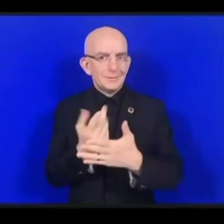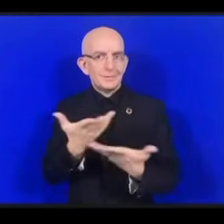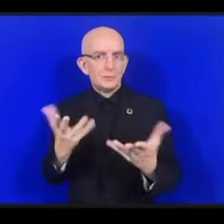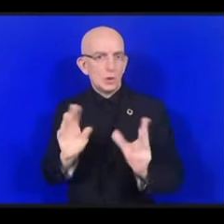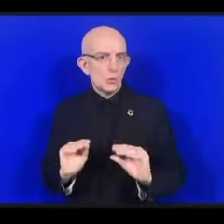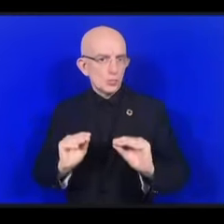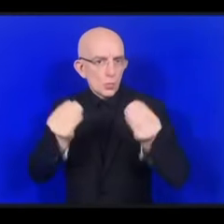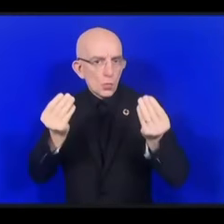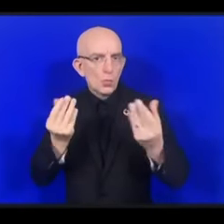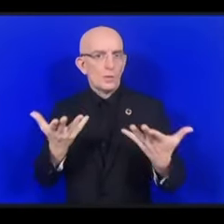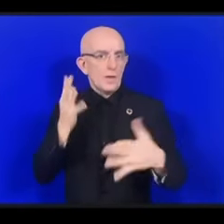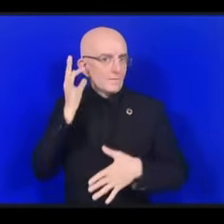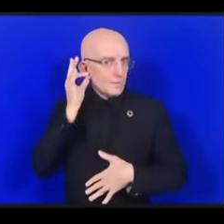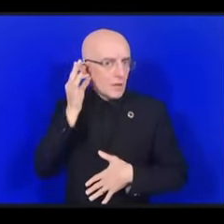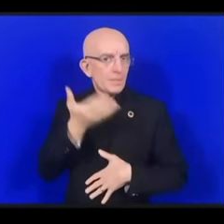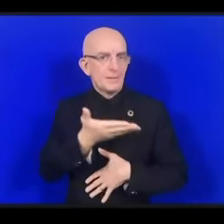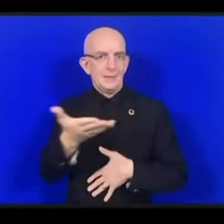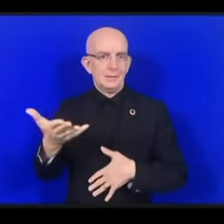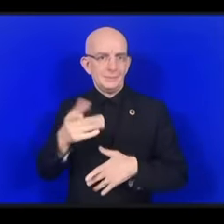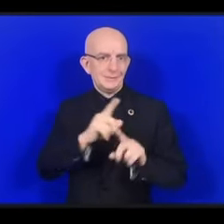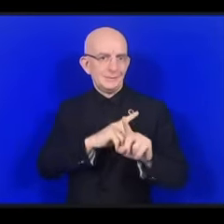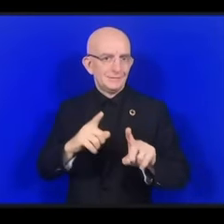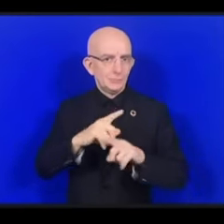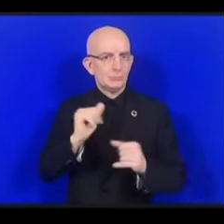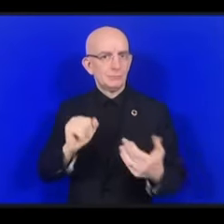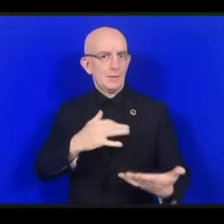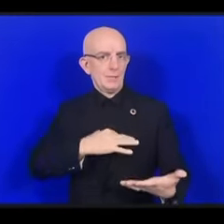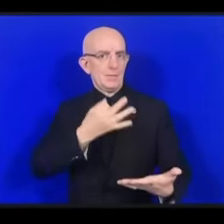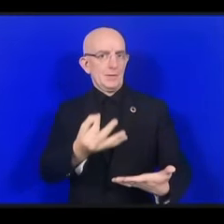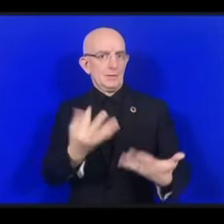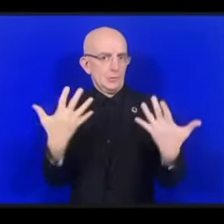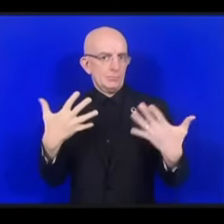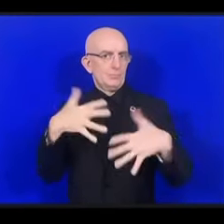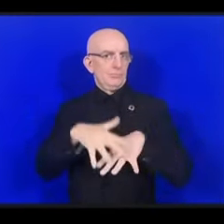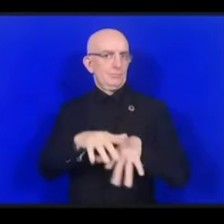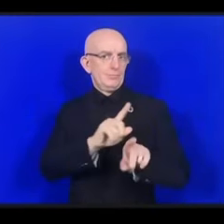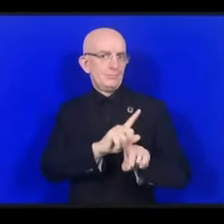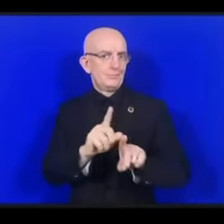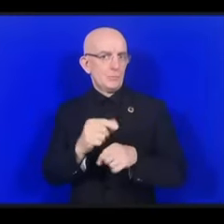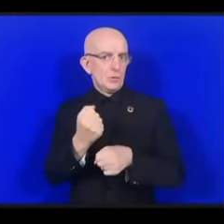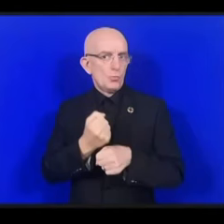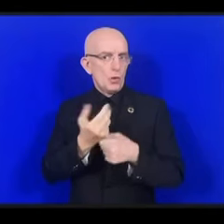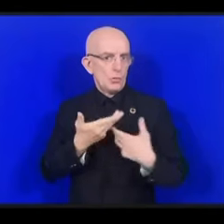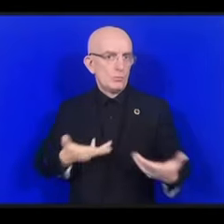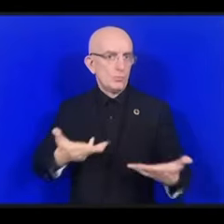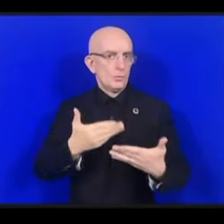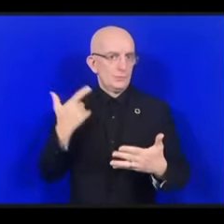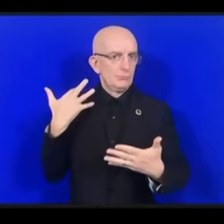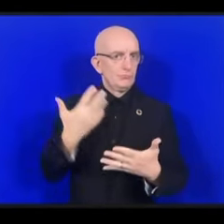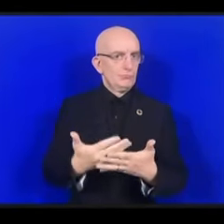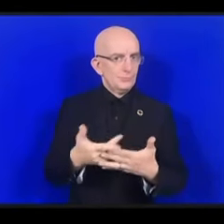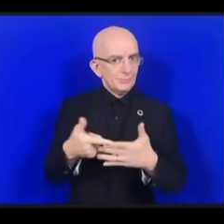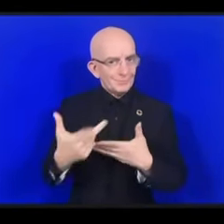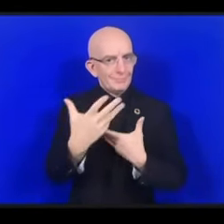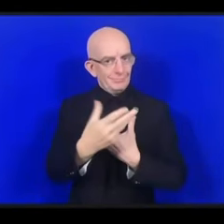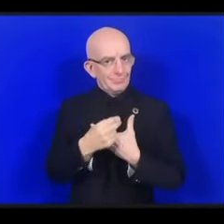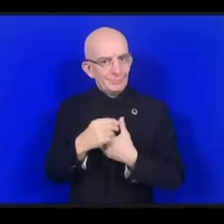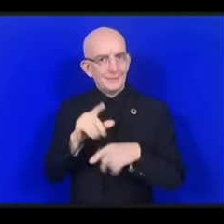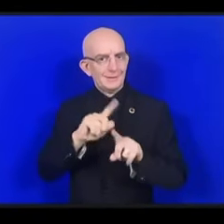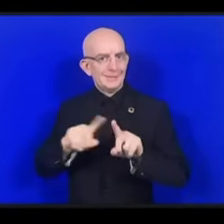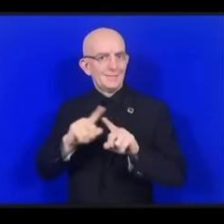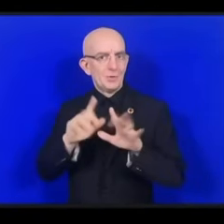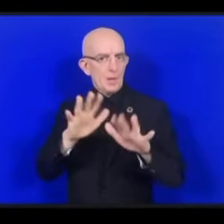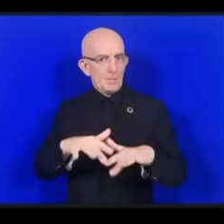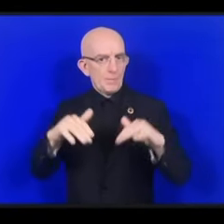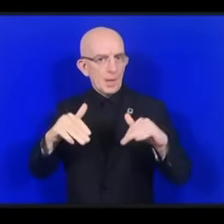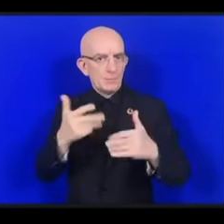that represent 179 member parliaments in the world. The parliamentary track indeed provided a platform for